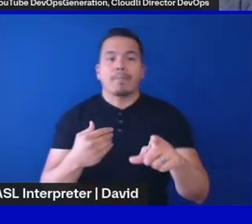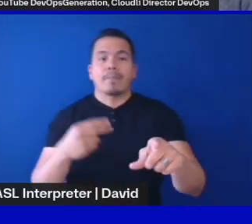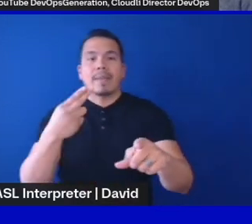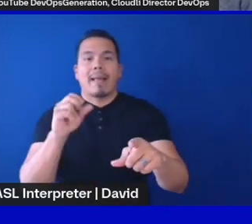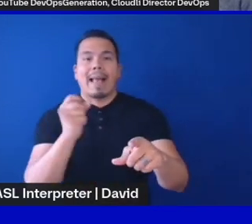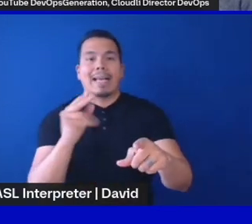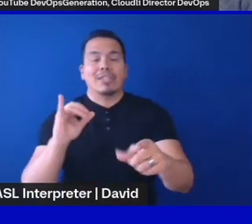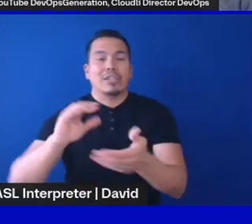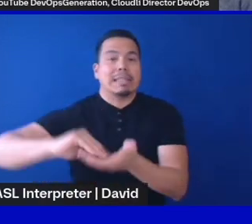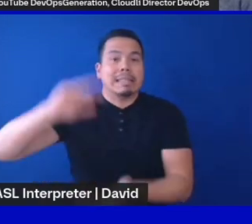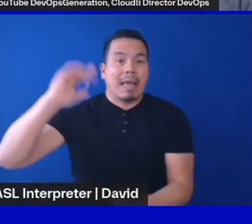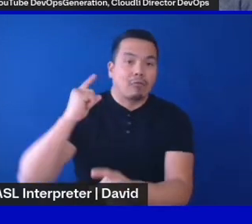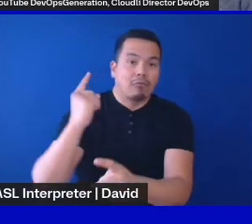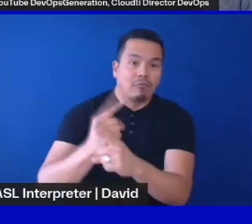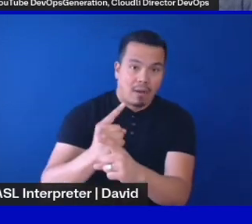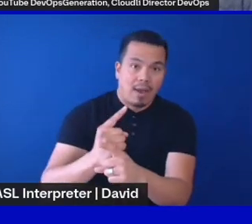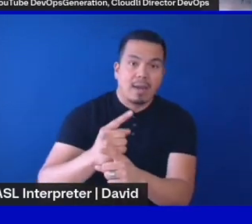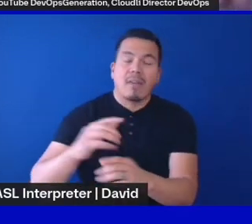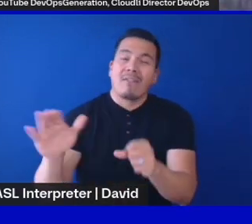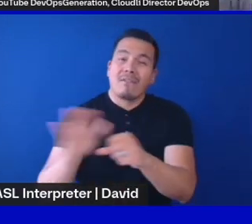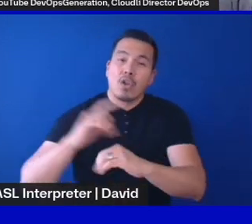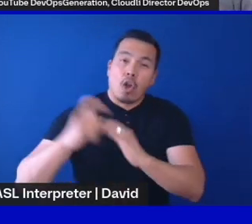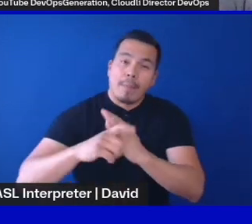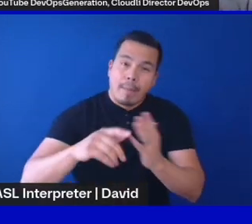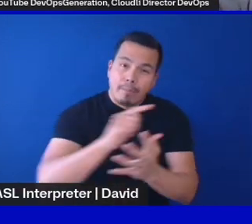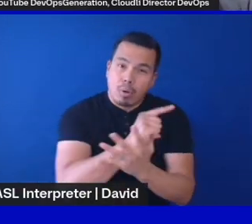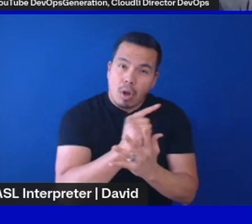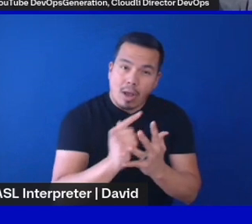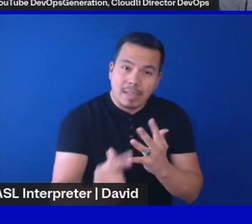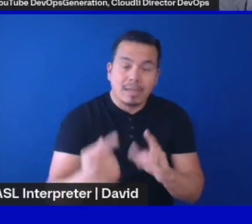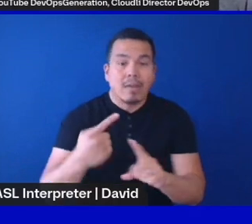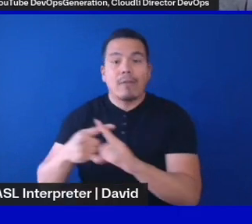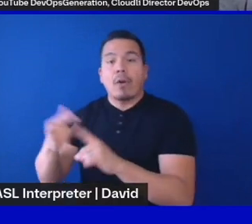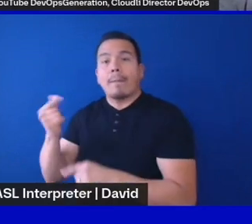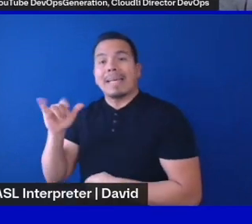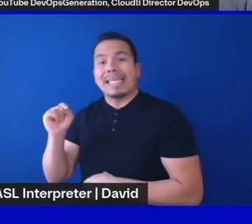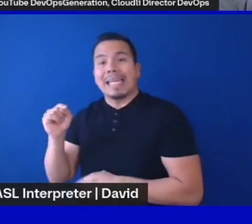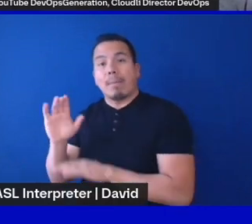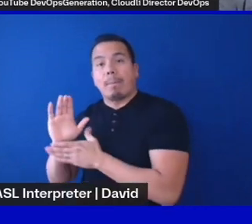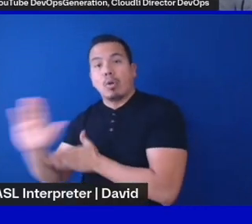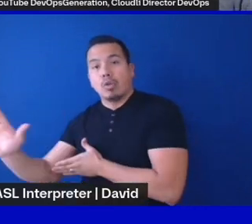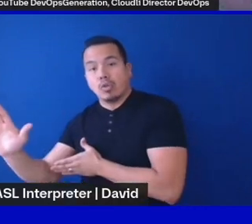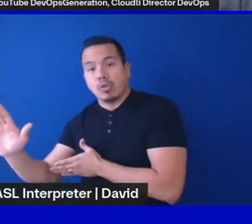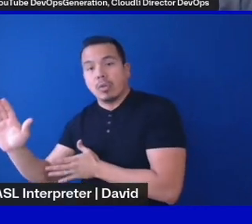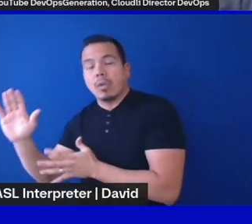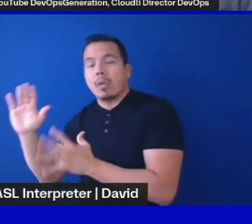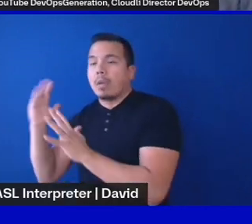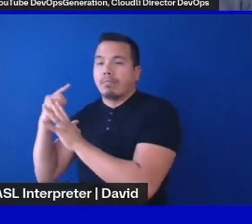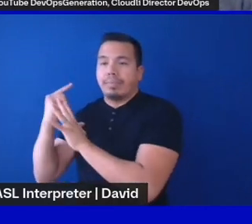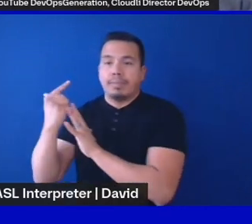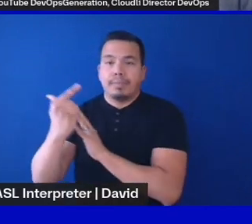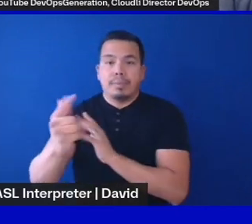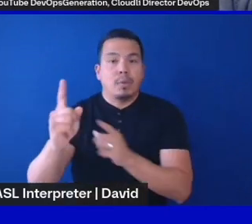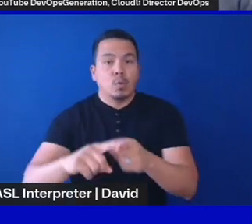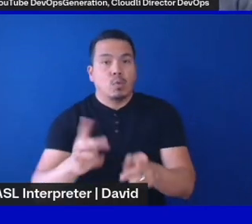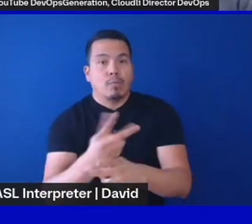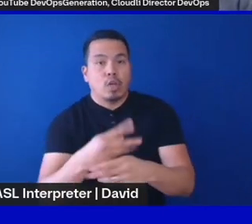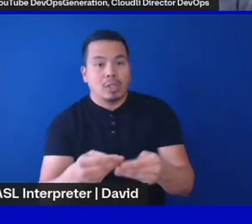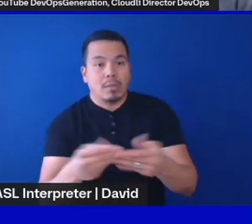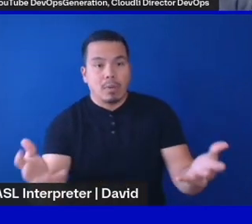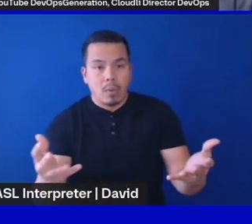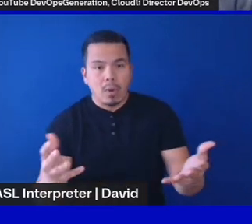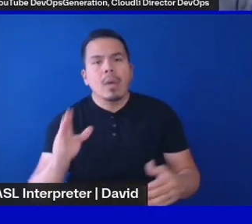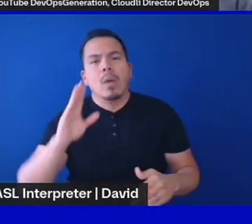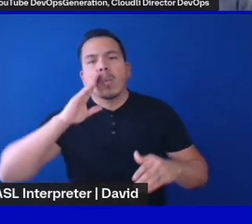right, and you fully automate your processes all the way from git push all the way to it's deployed to production,